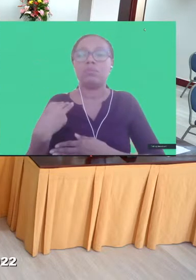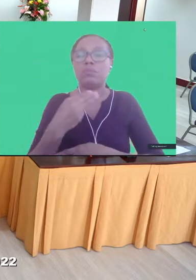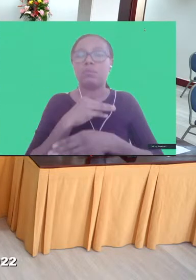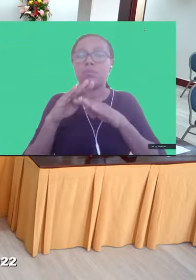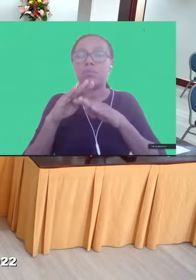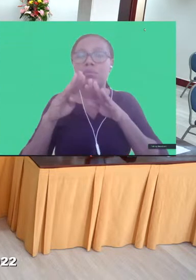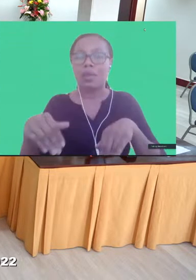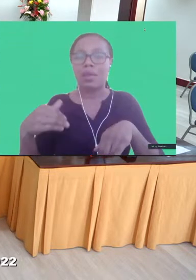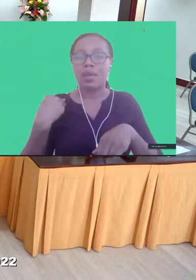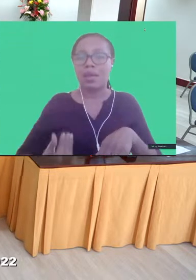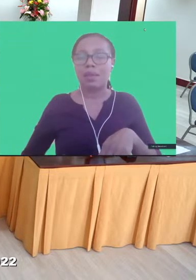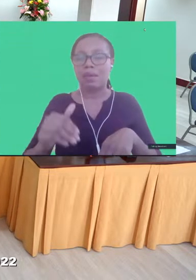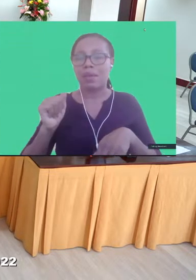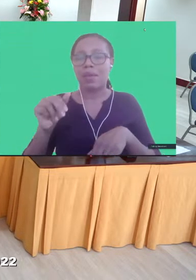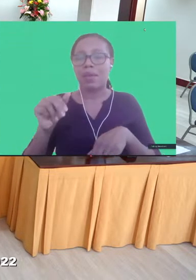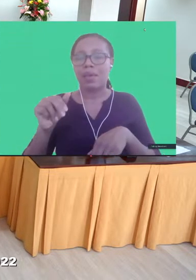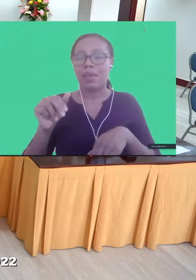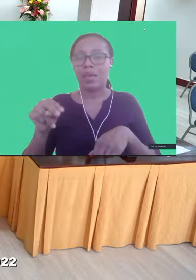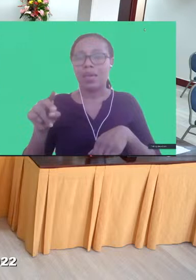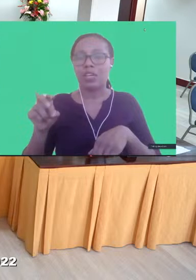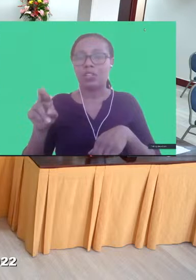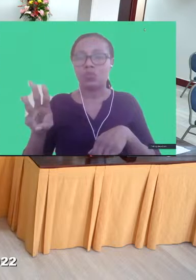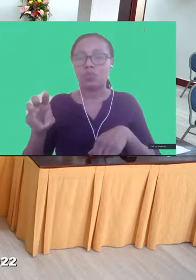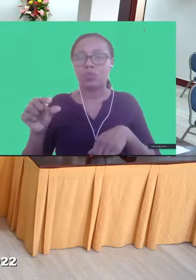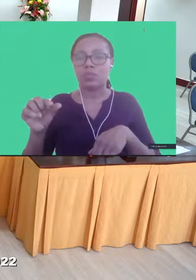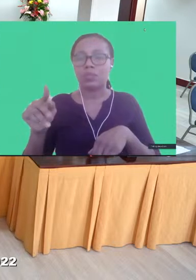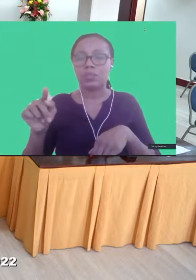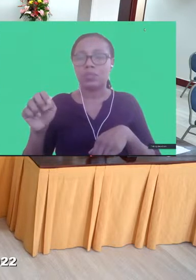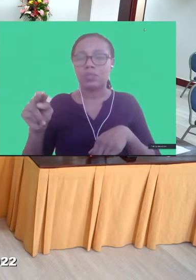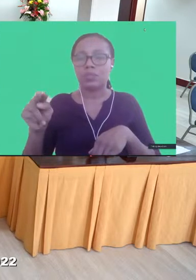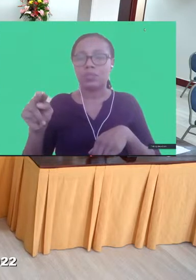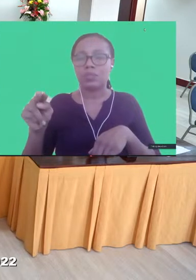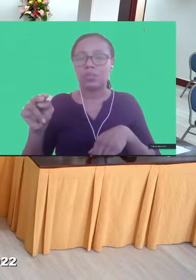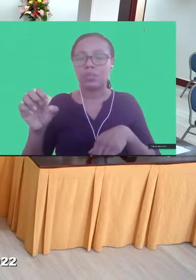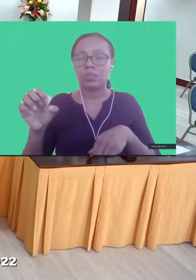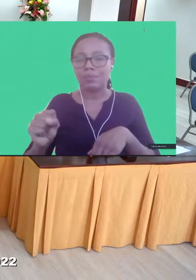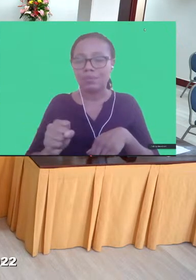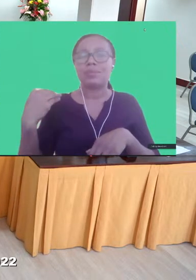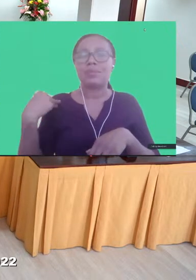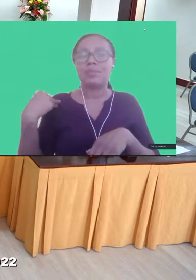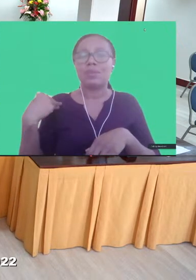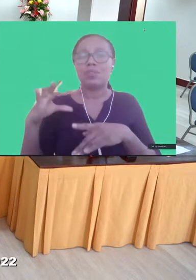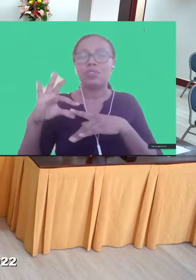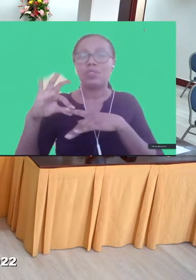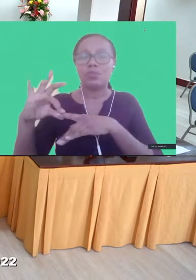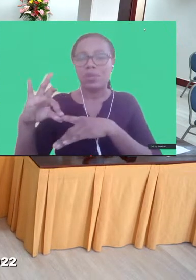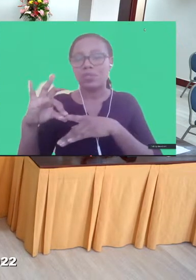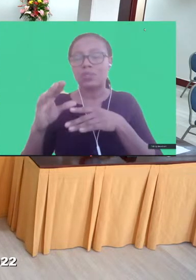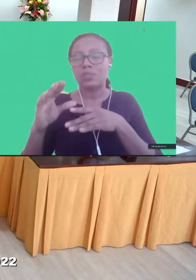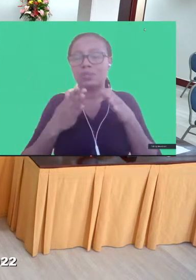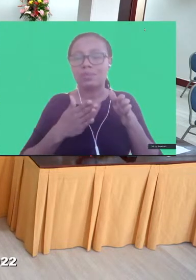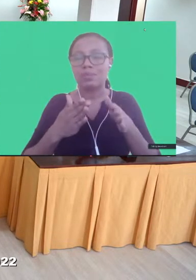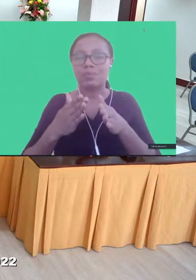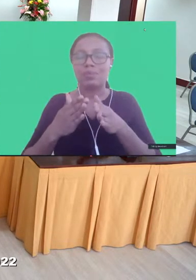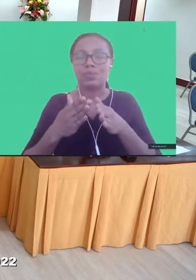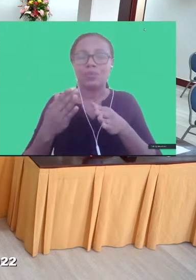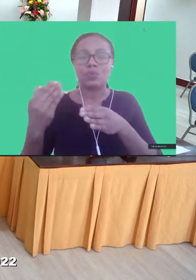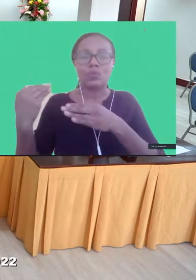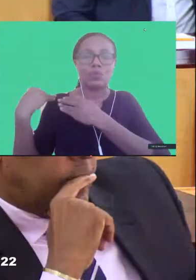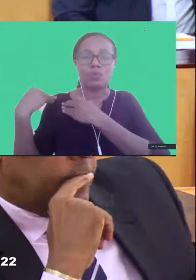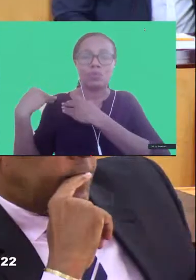responsibility for the implementation of the Barbados National Energy Policy. It's correctly stated by the Minister. The Energy Smart Fund is